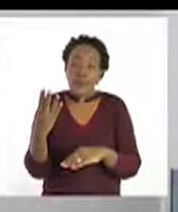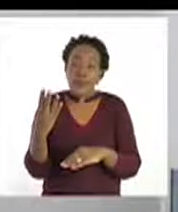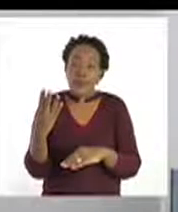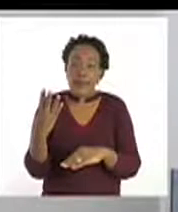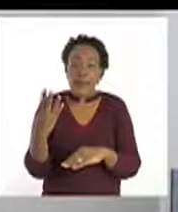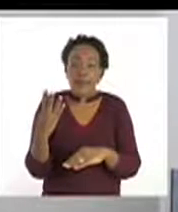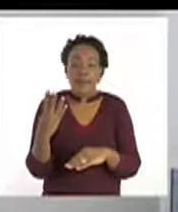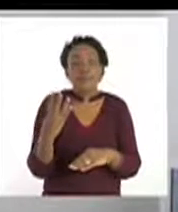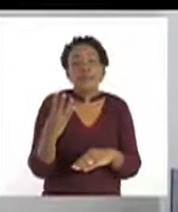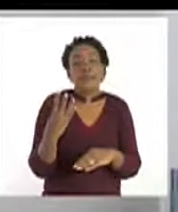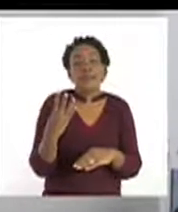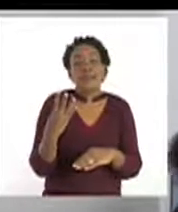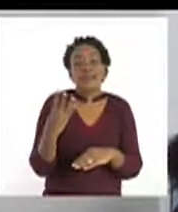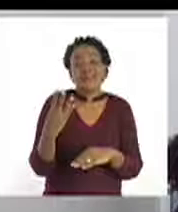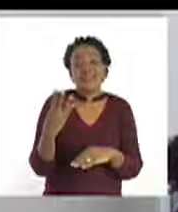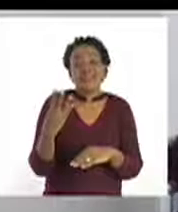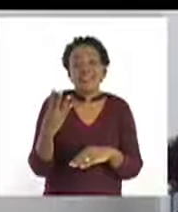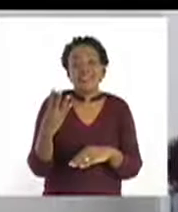you see,